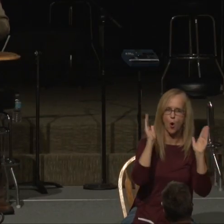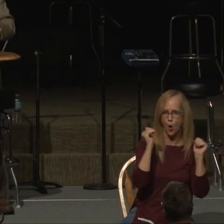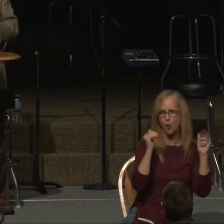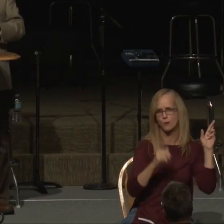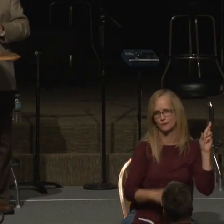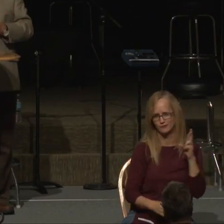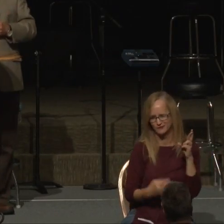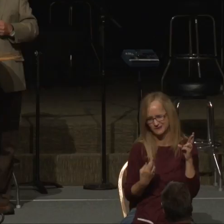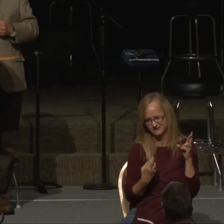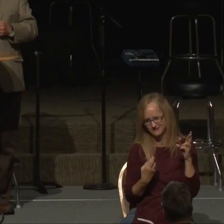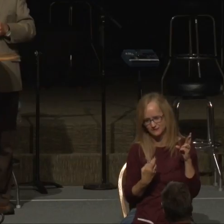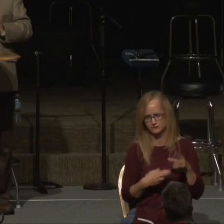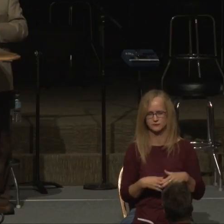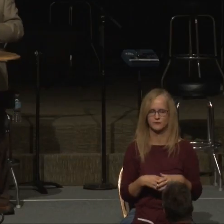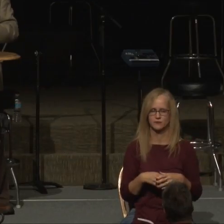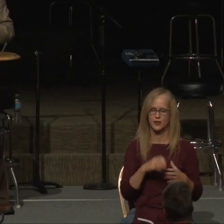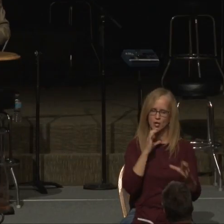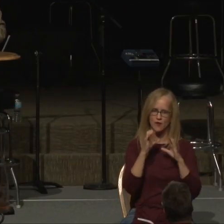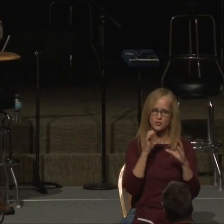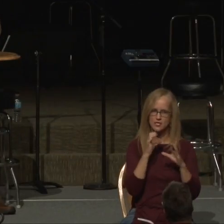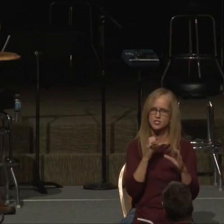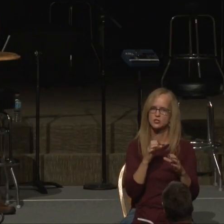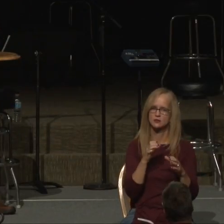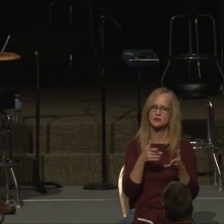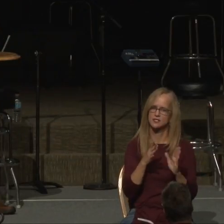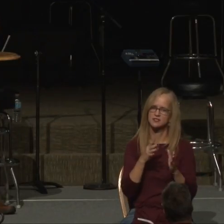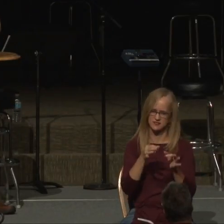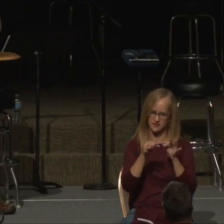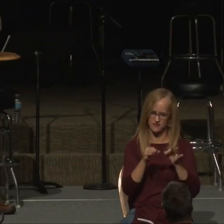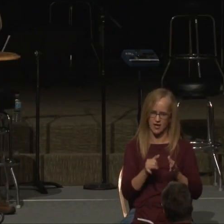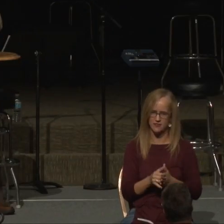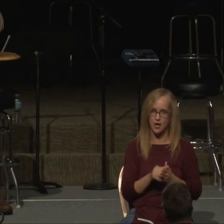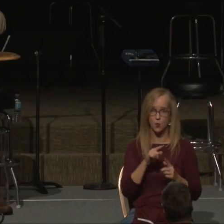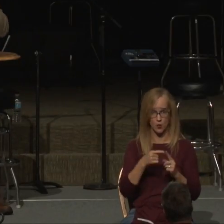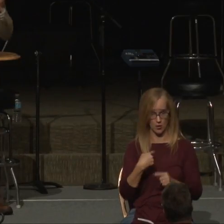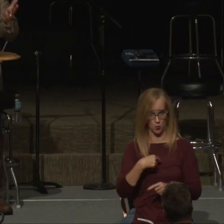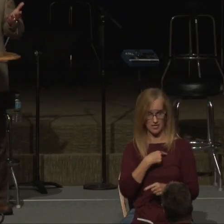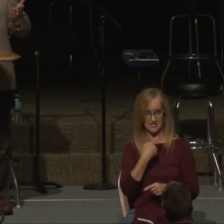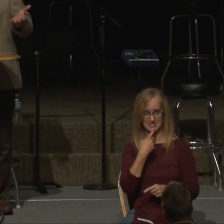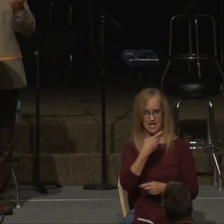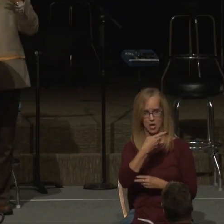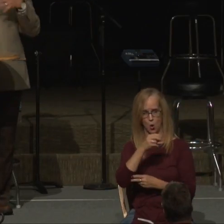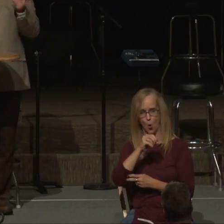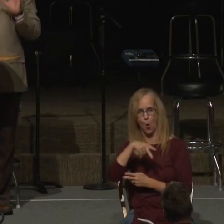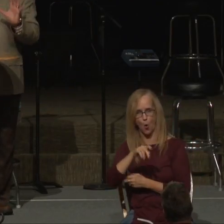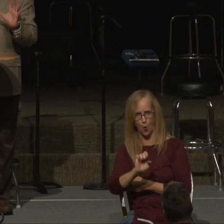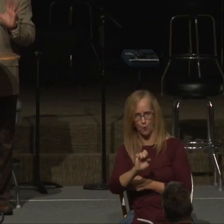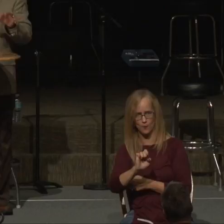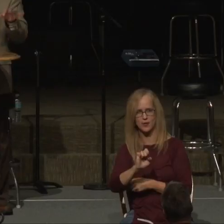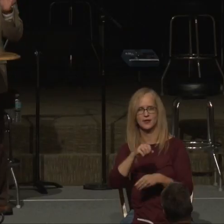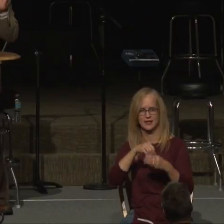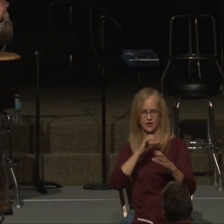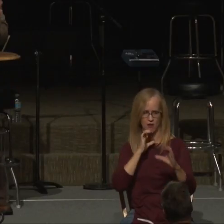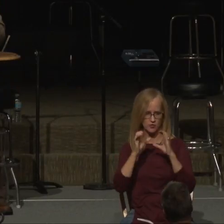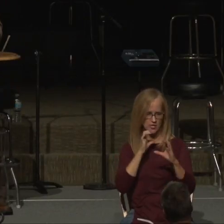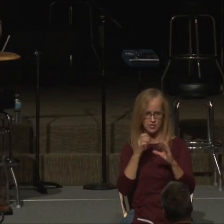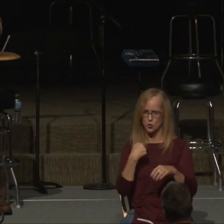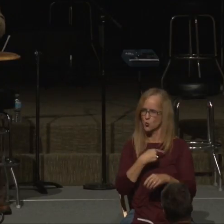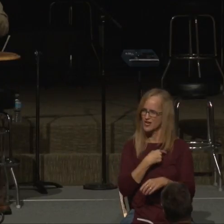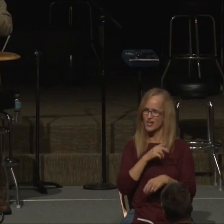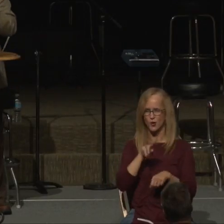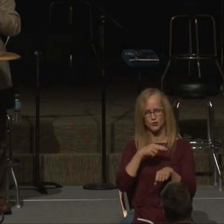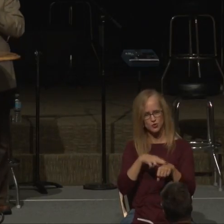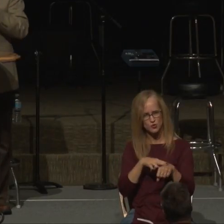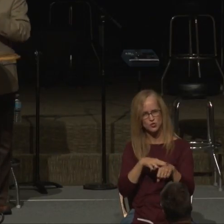everyday language and conversation. Let's define that. When we use hope in our normal everyday conversation, we are